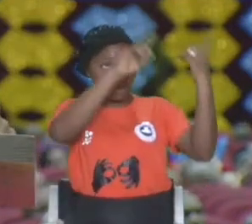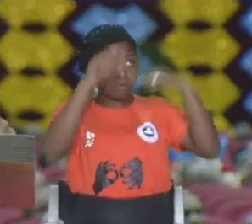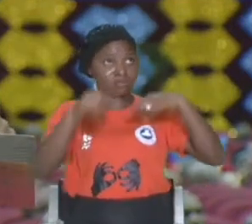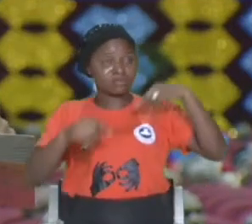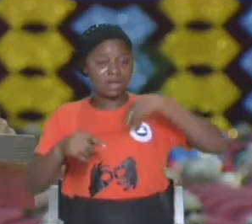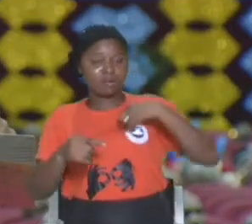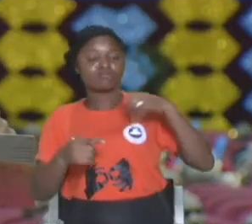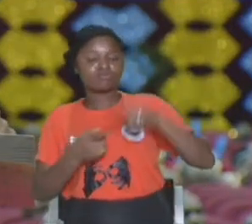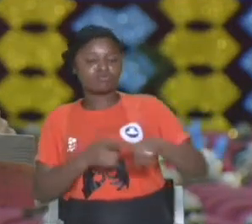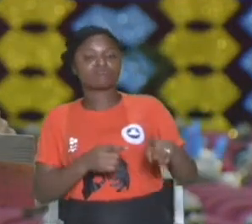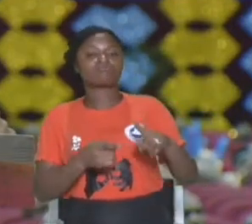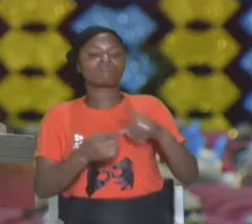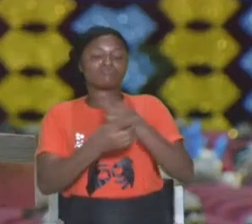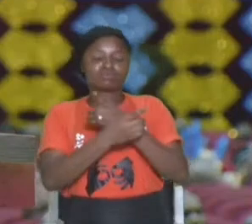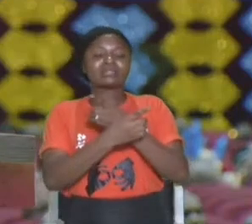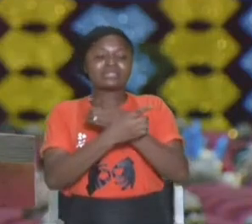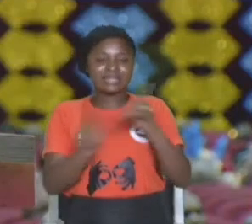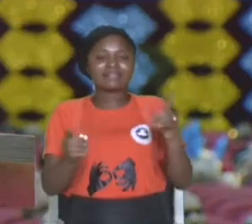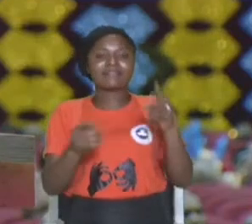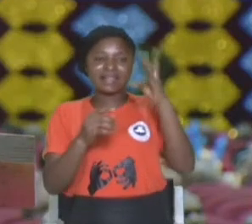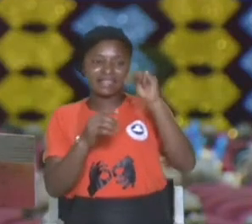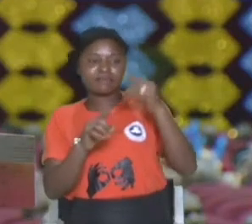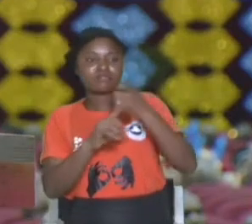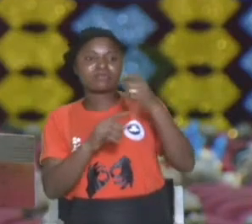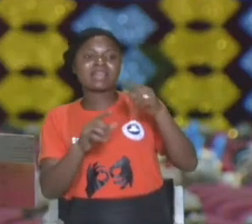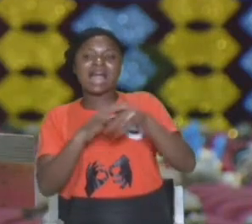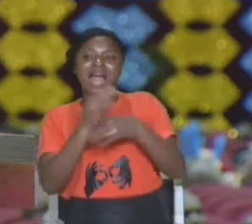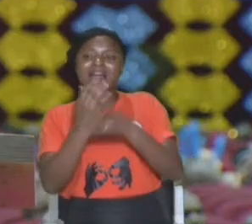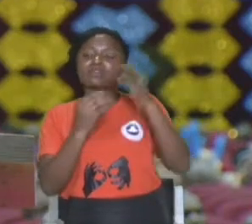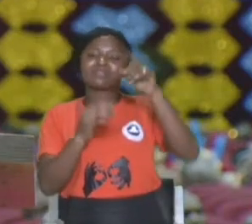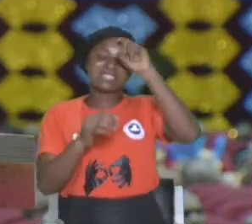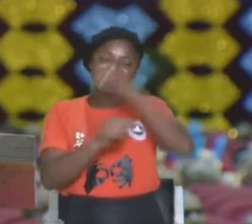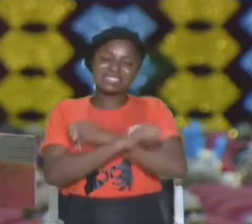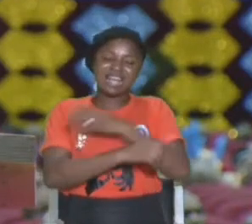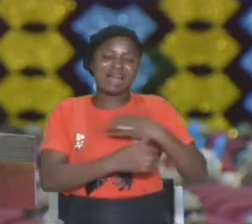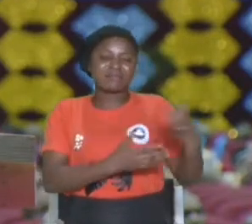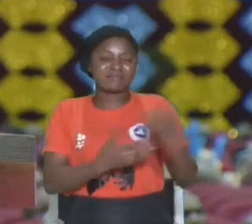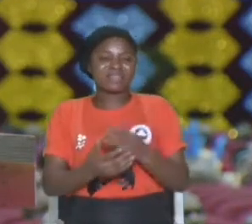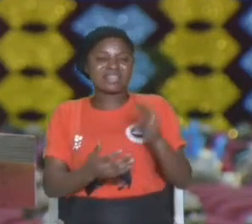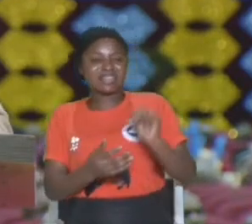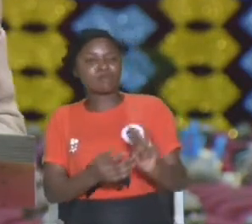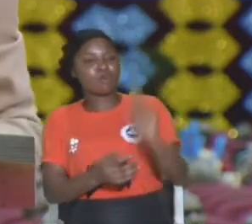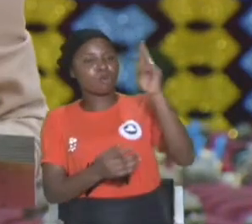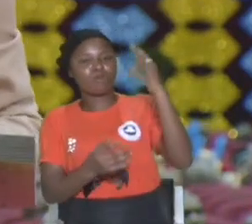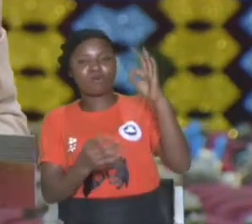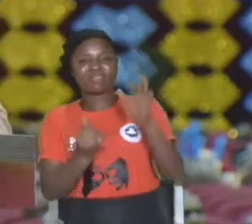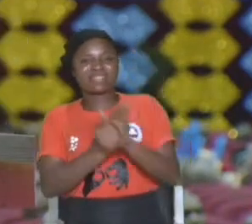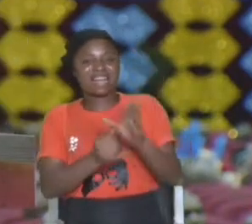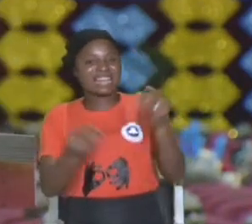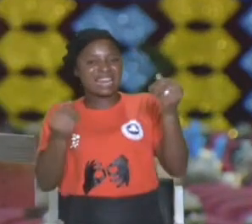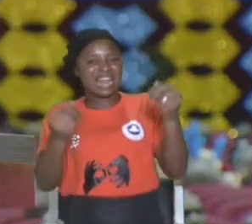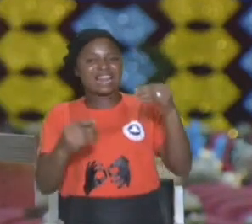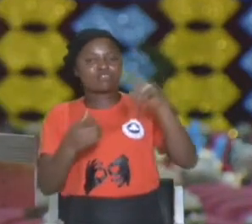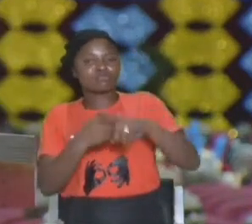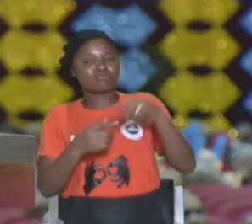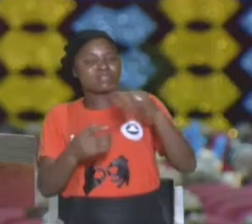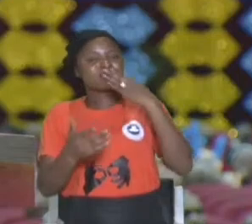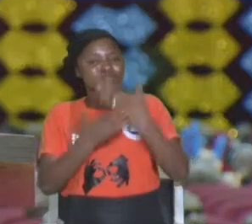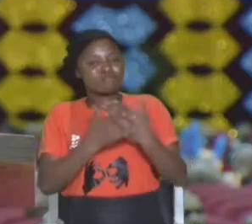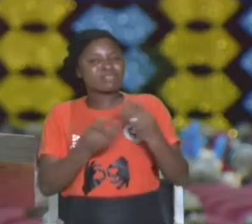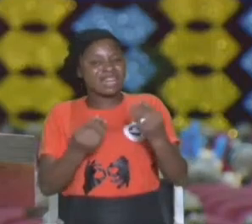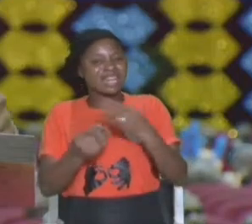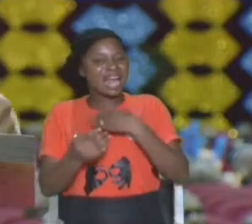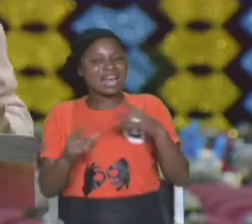deliver them out of the hand of the Egyptians, and to bring them up out of that land unto a good land, and a